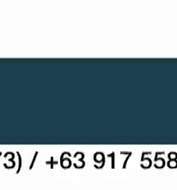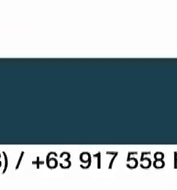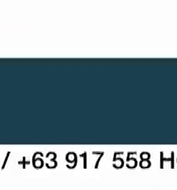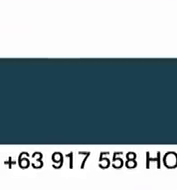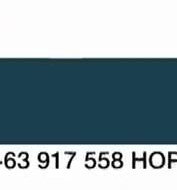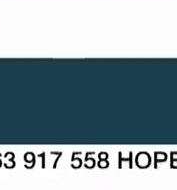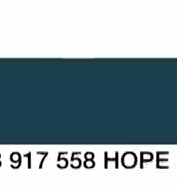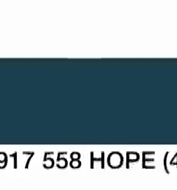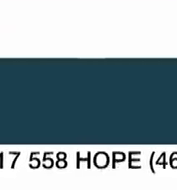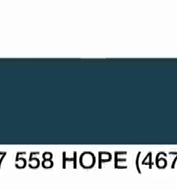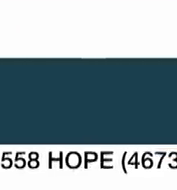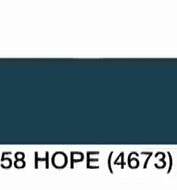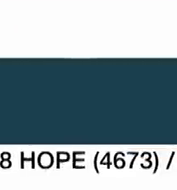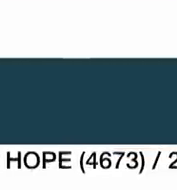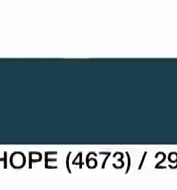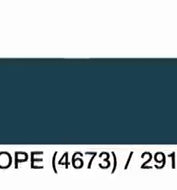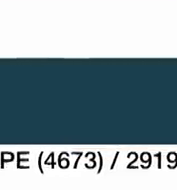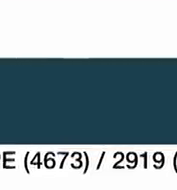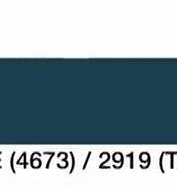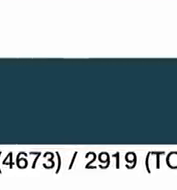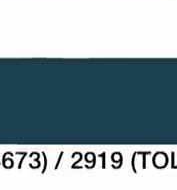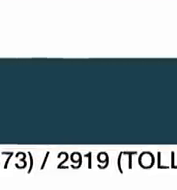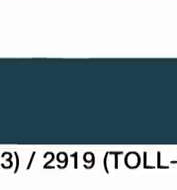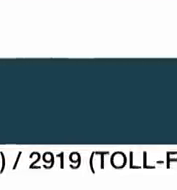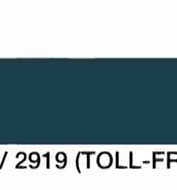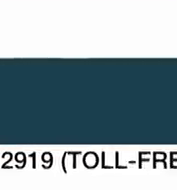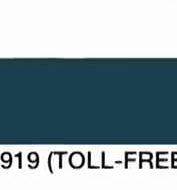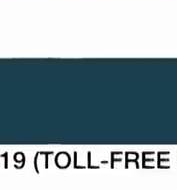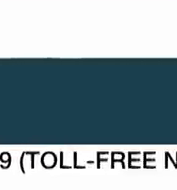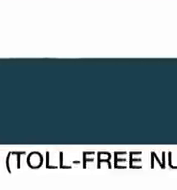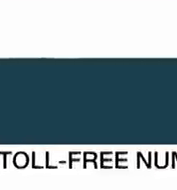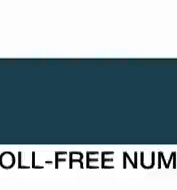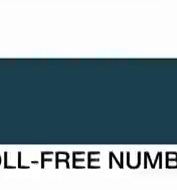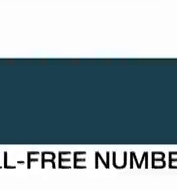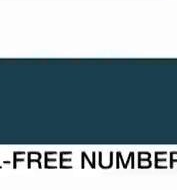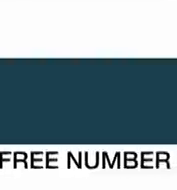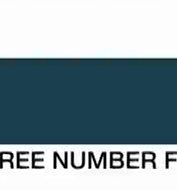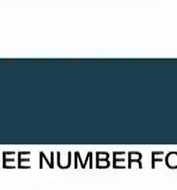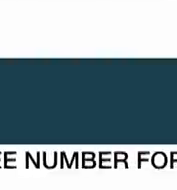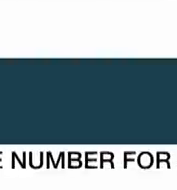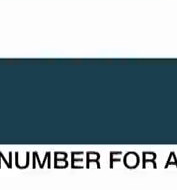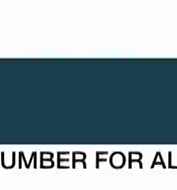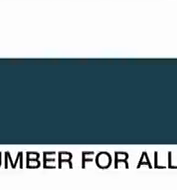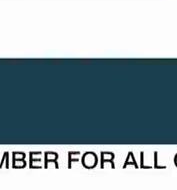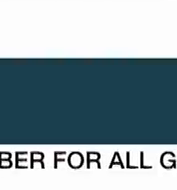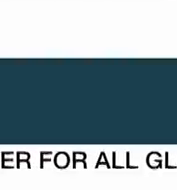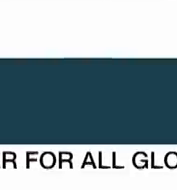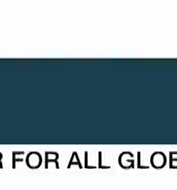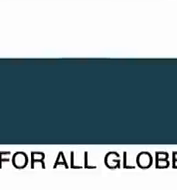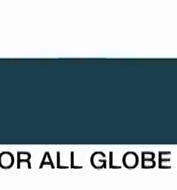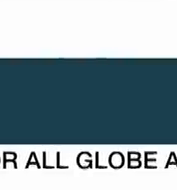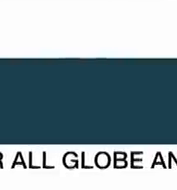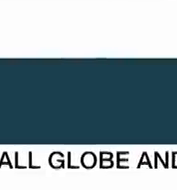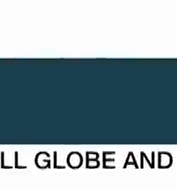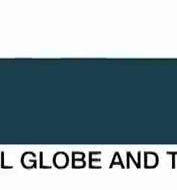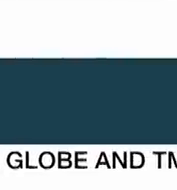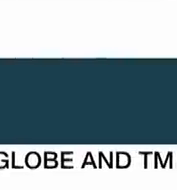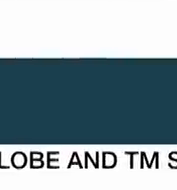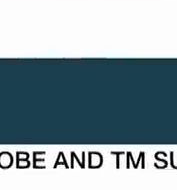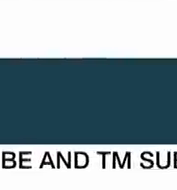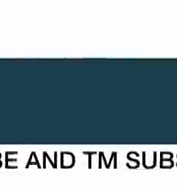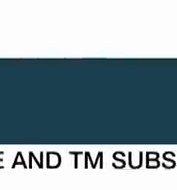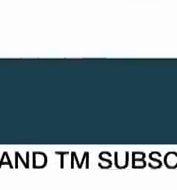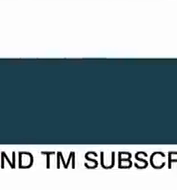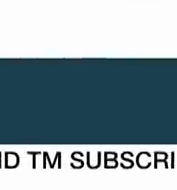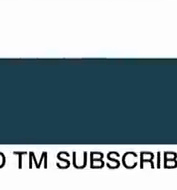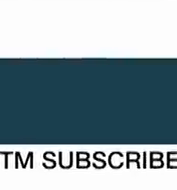The main rationale for Ferolino's resolution, concurred by Commissioner